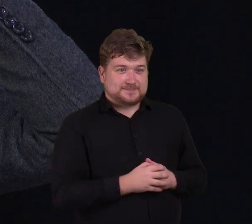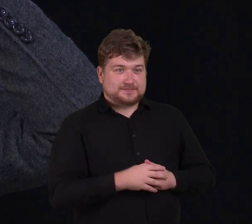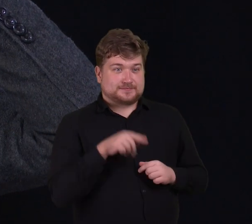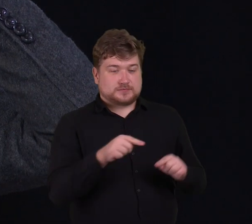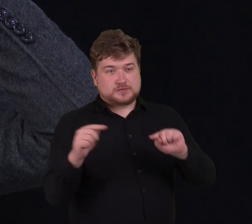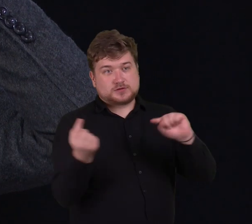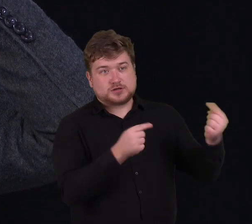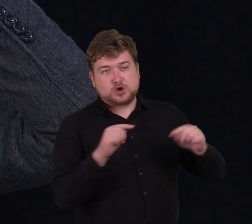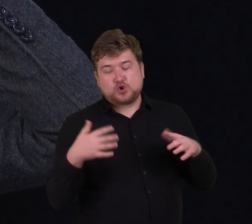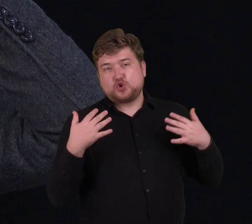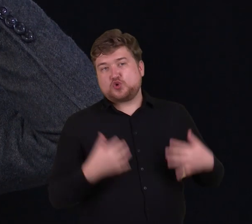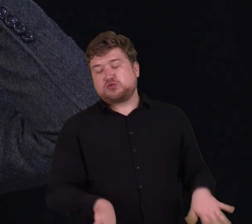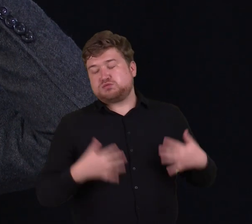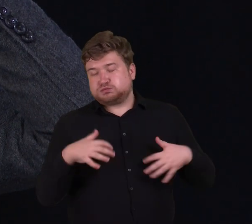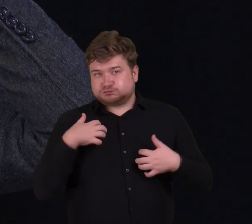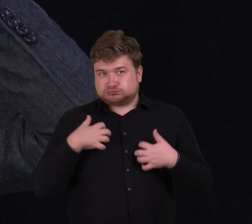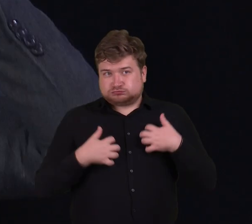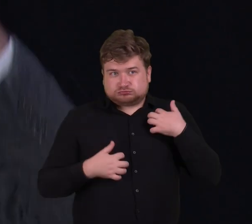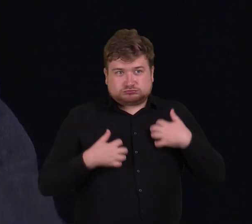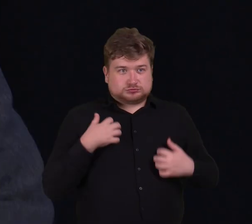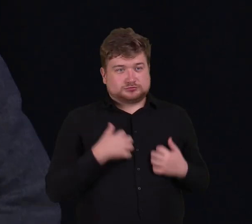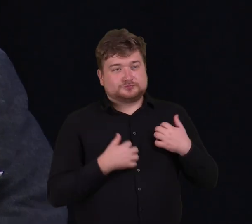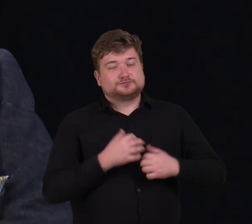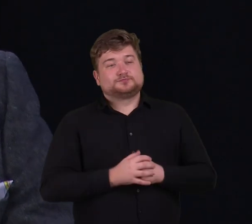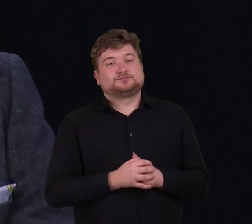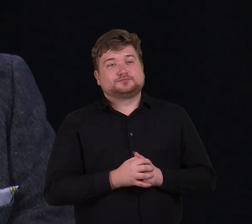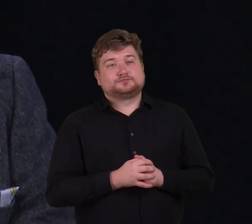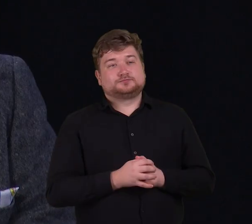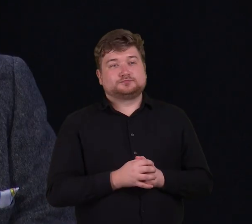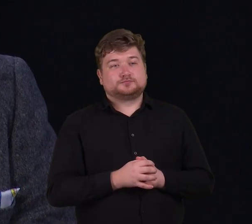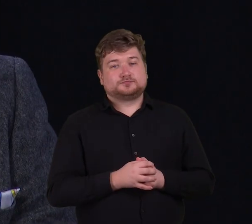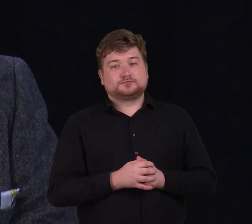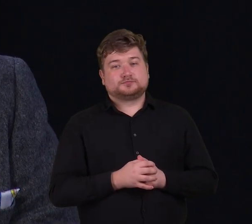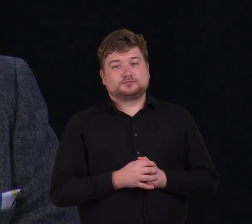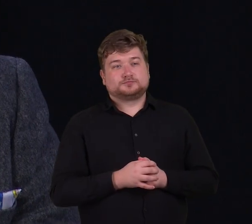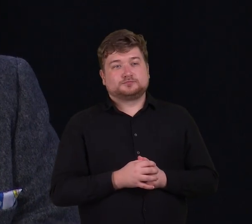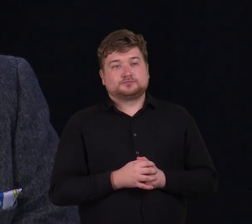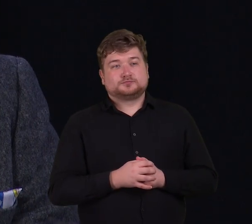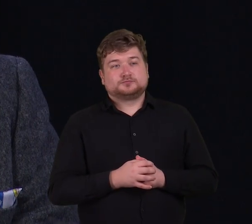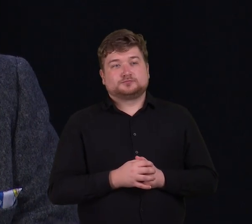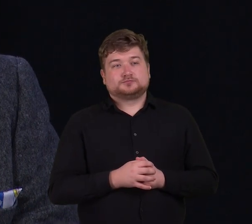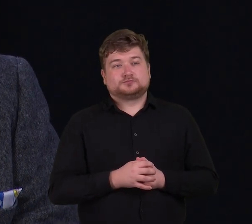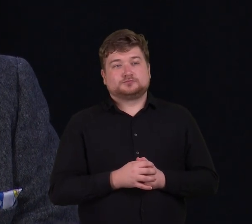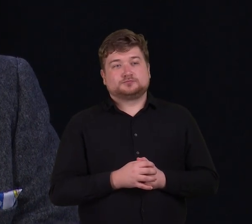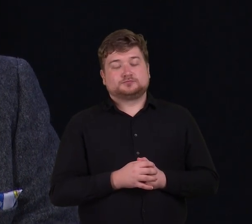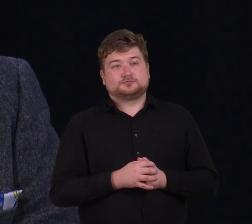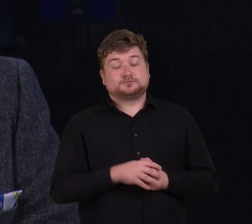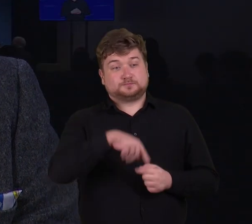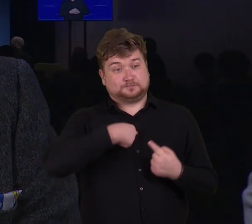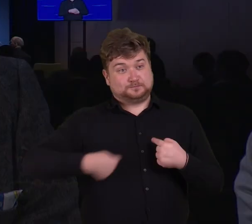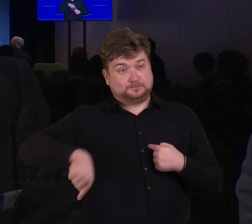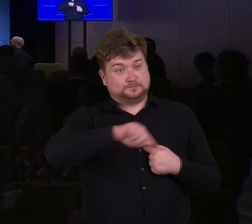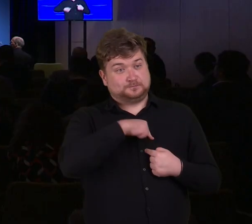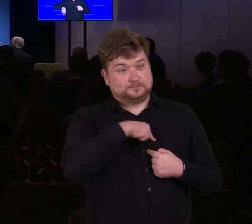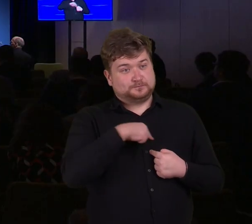Ferry from European Policies Research Centre, and we've been involved in the ex-post evaluation of the territorial instruments.